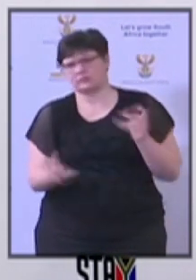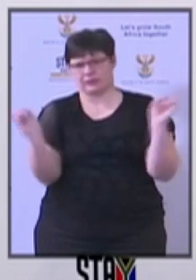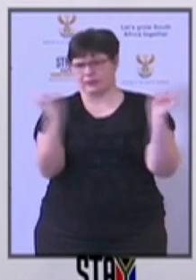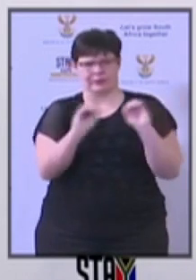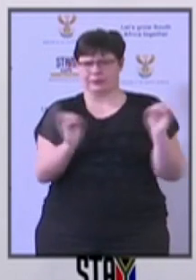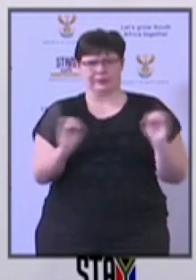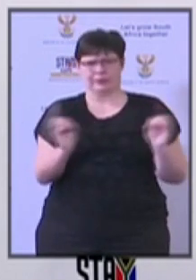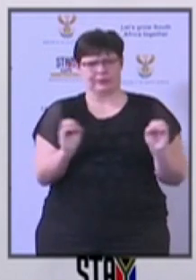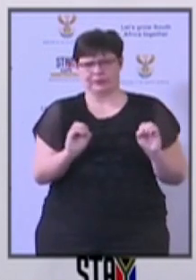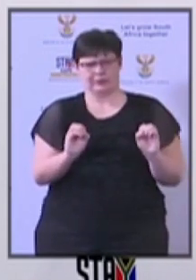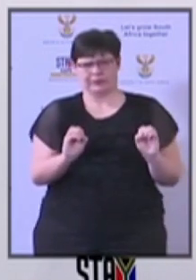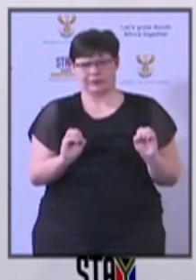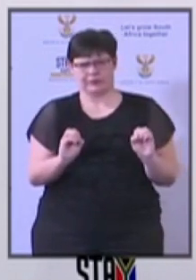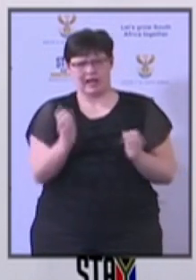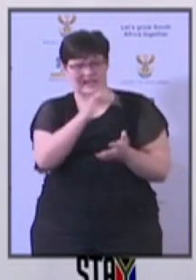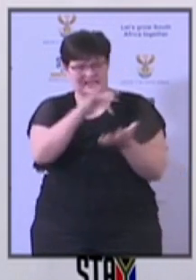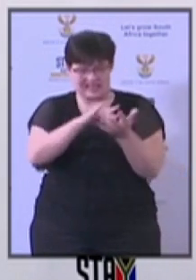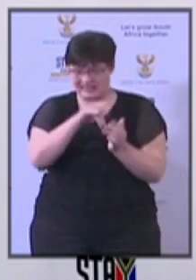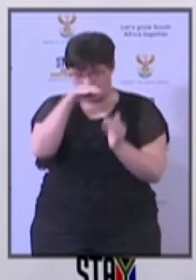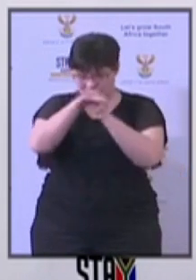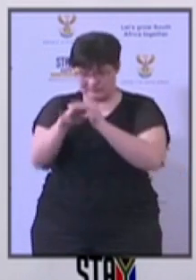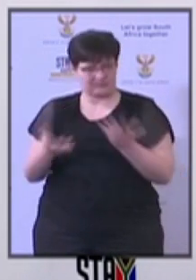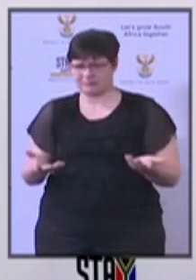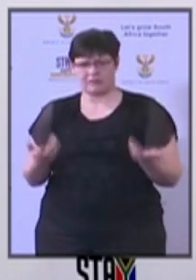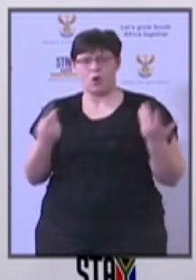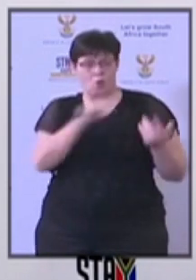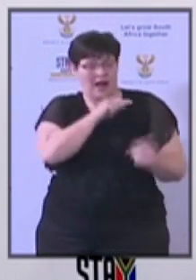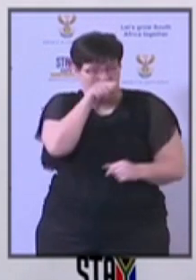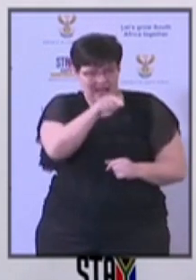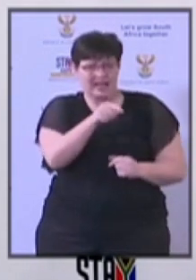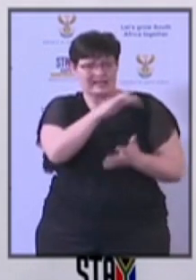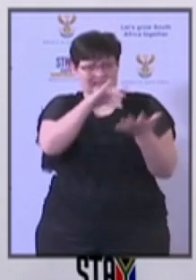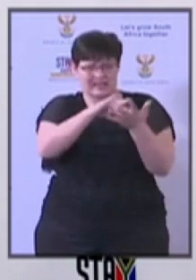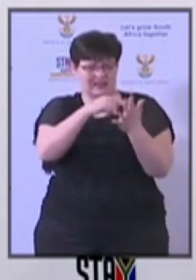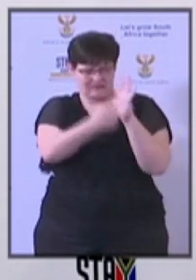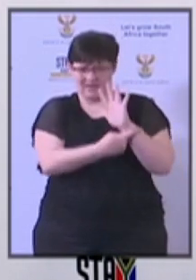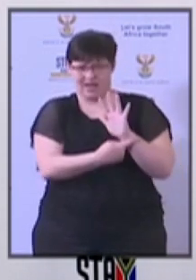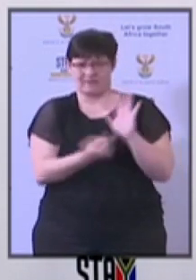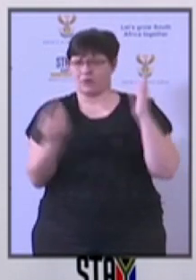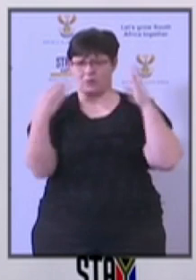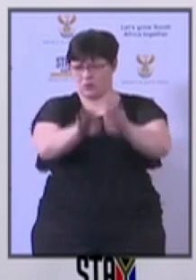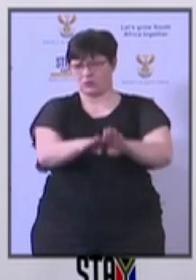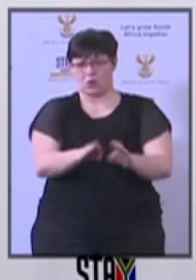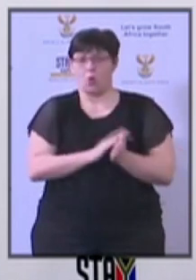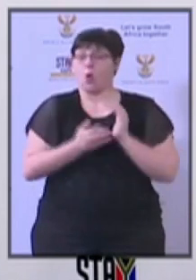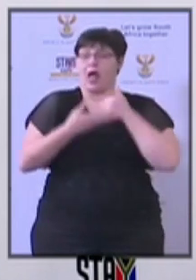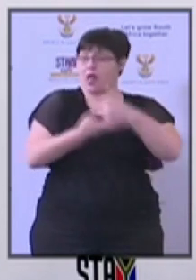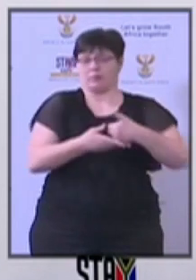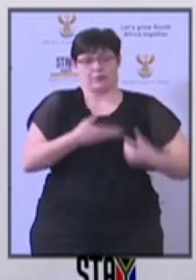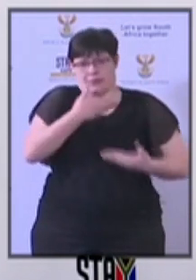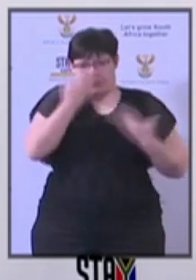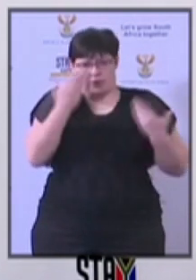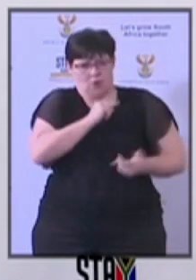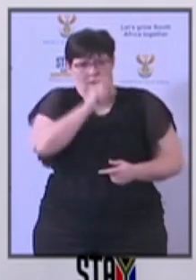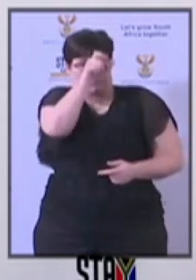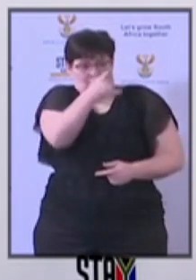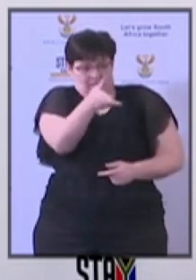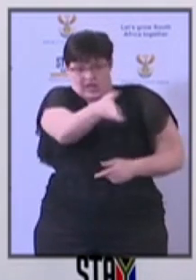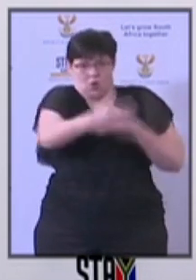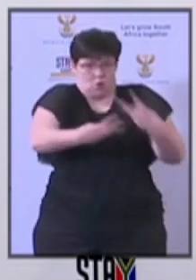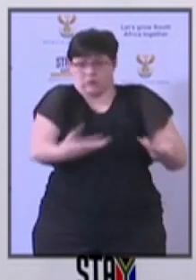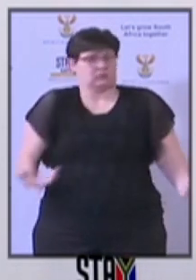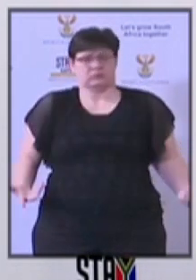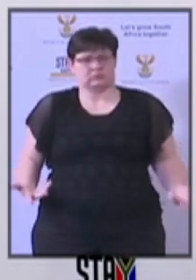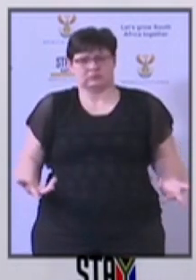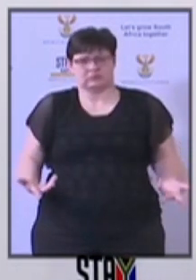the refugee reception centers, they remain closed, and so we cannot encounter anybody because there's nobody there. There are no officials